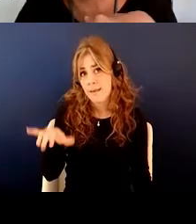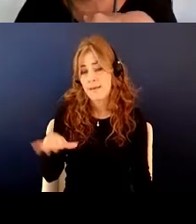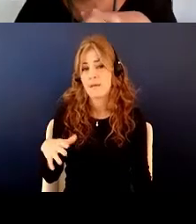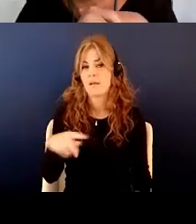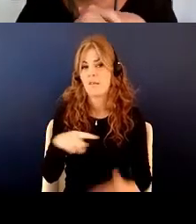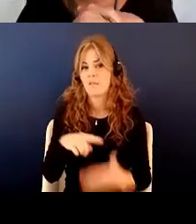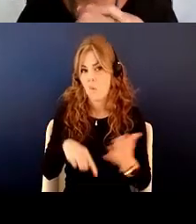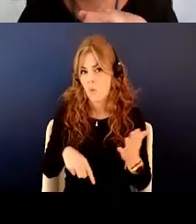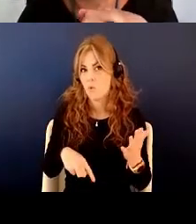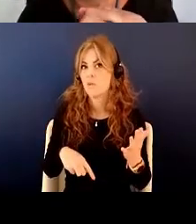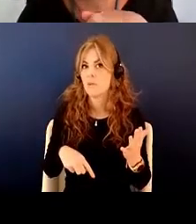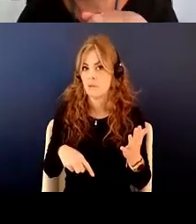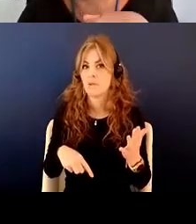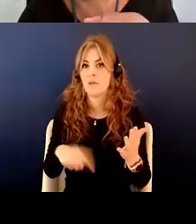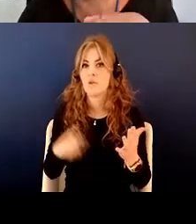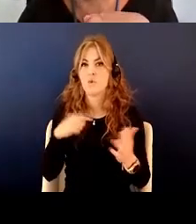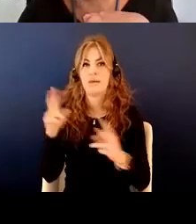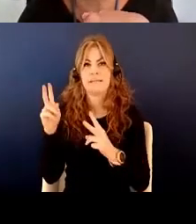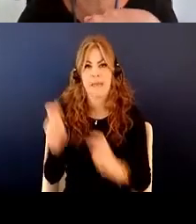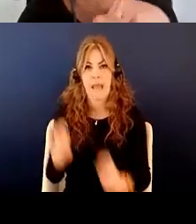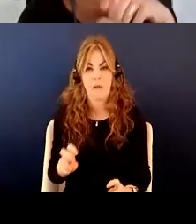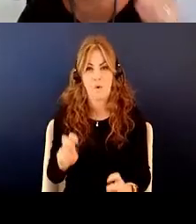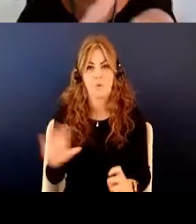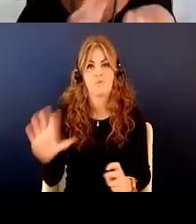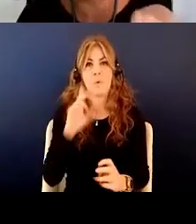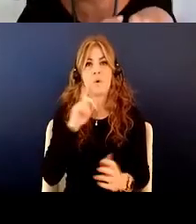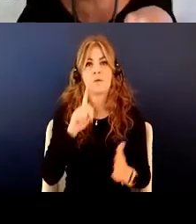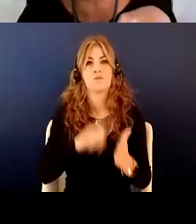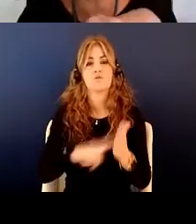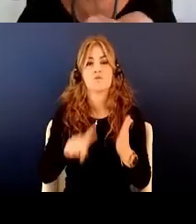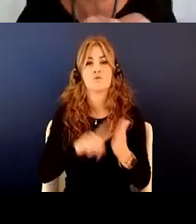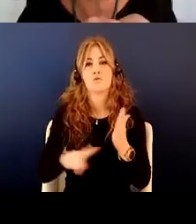managers allow a download of your search results and then help